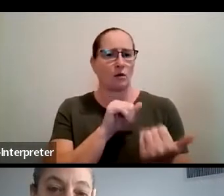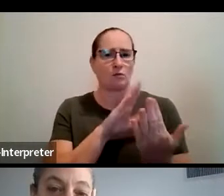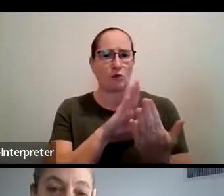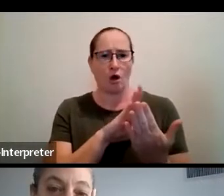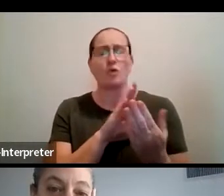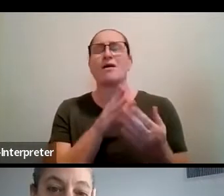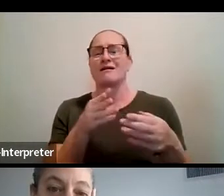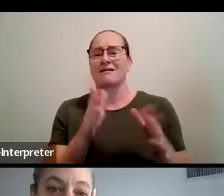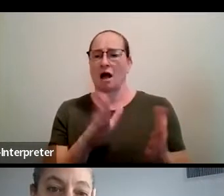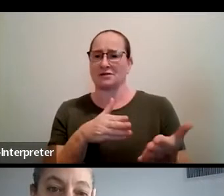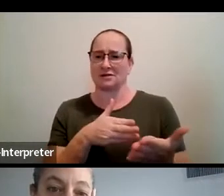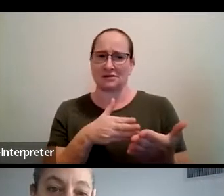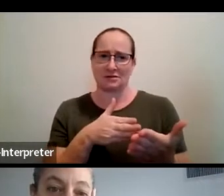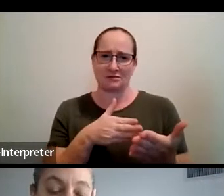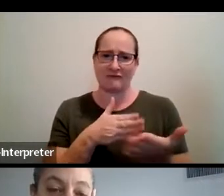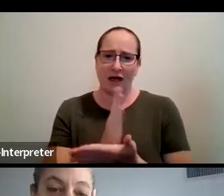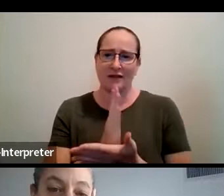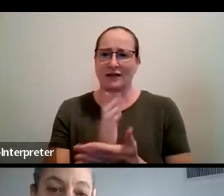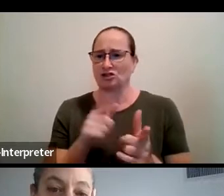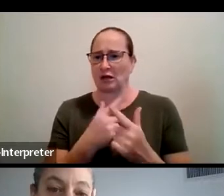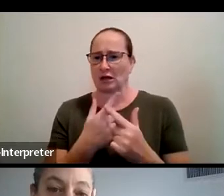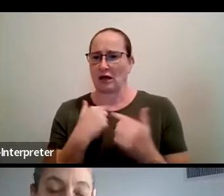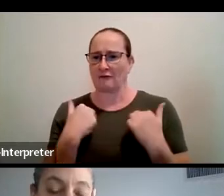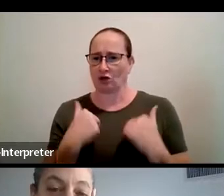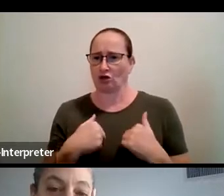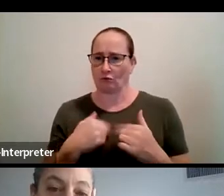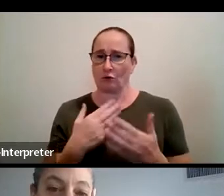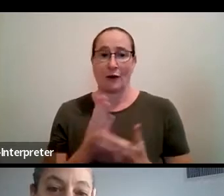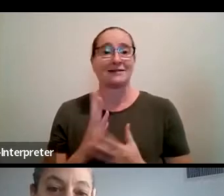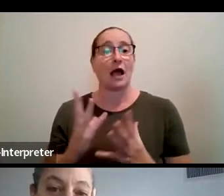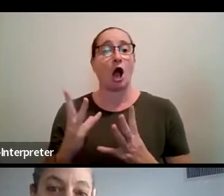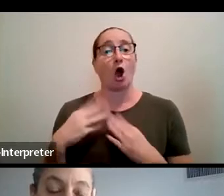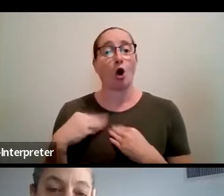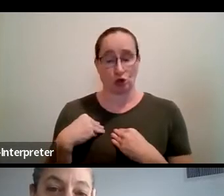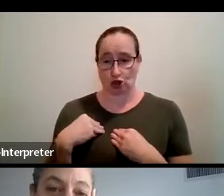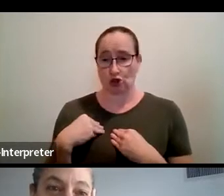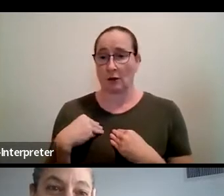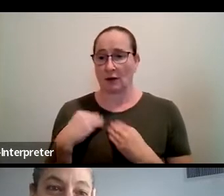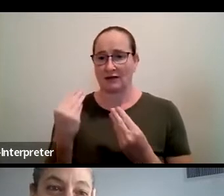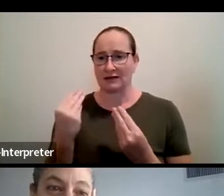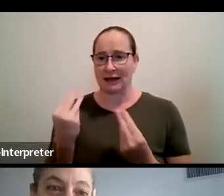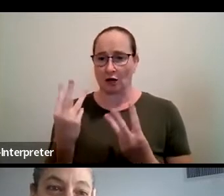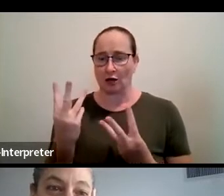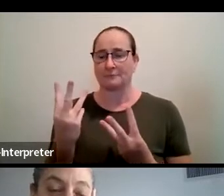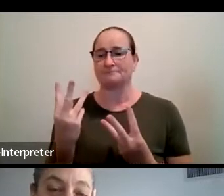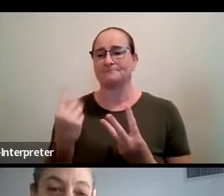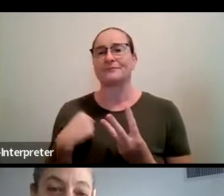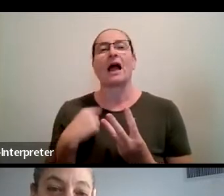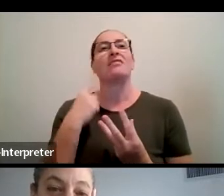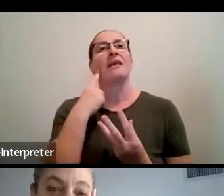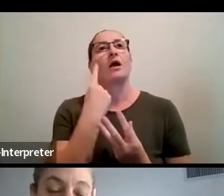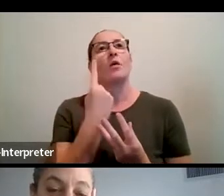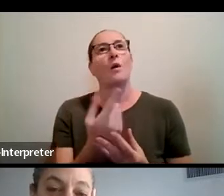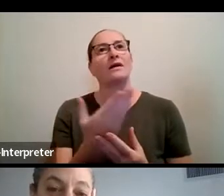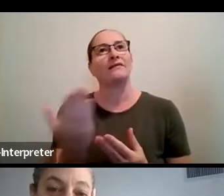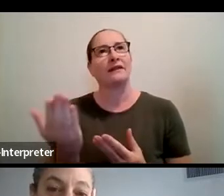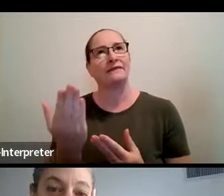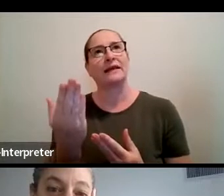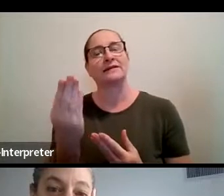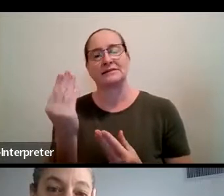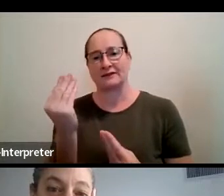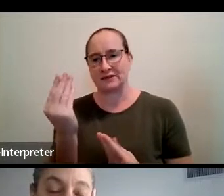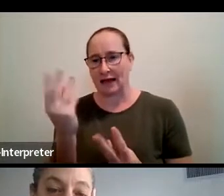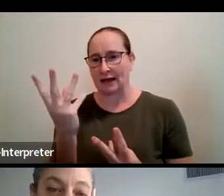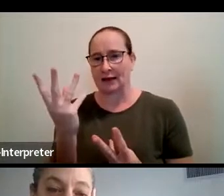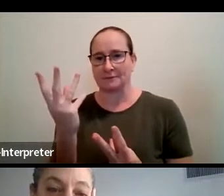violation of human rights. Number two, ownership of data. I think one of the things we have to understand is